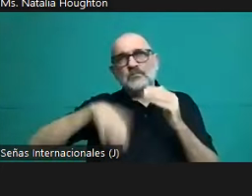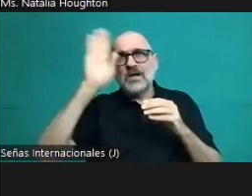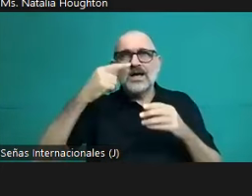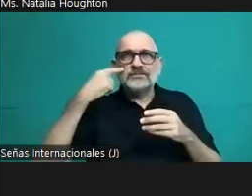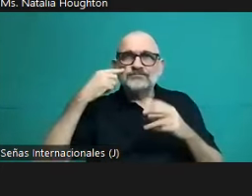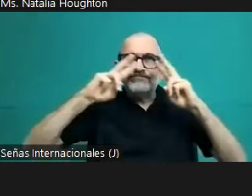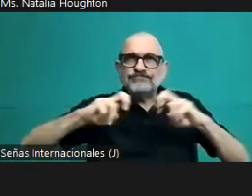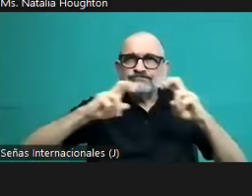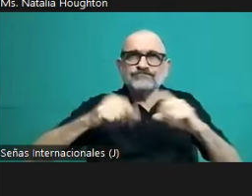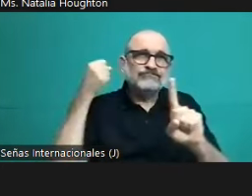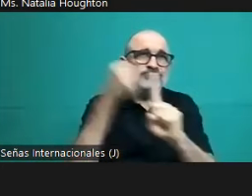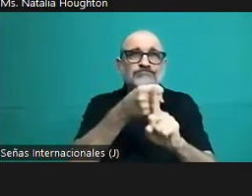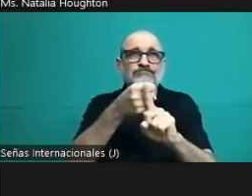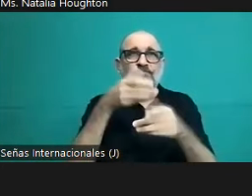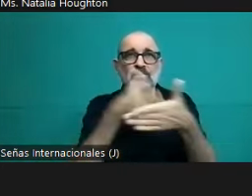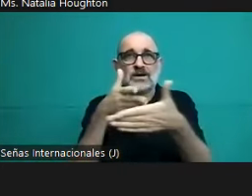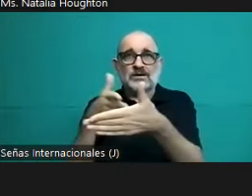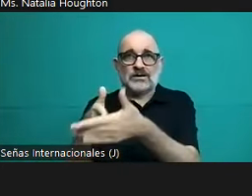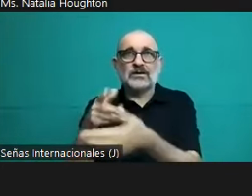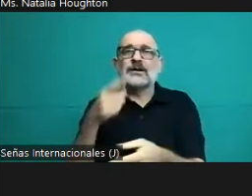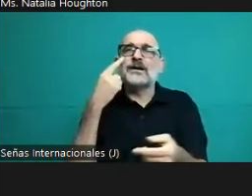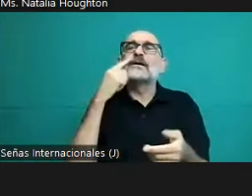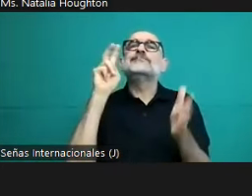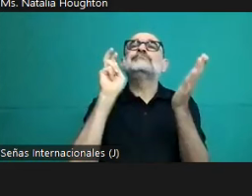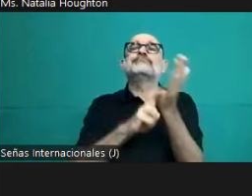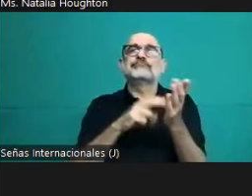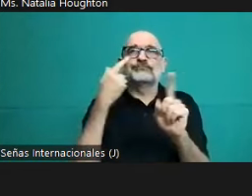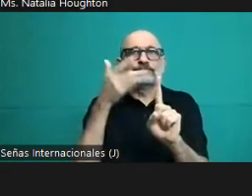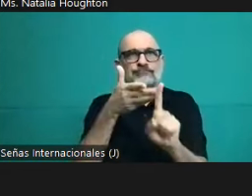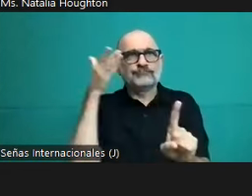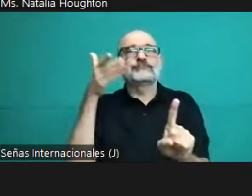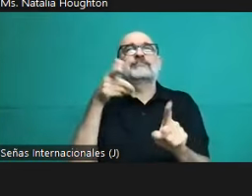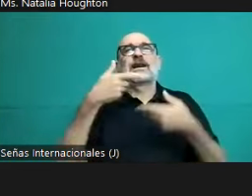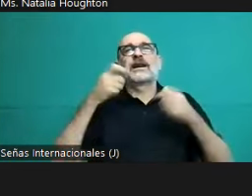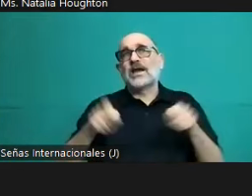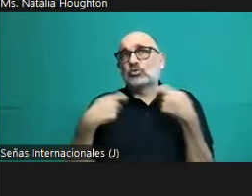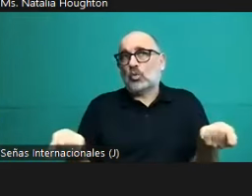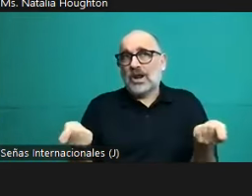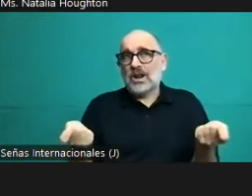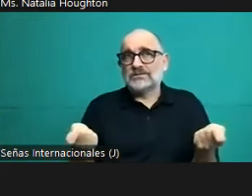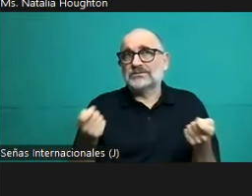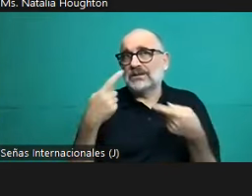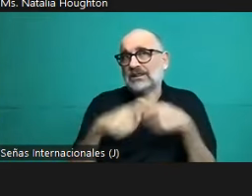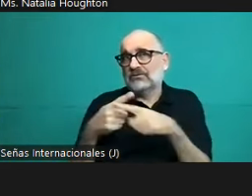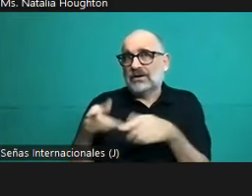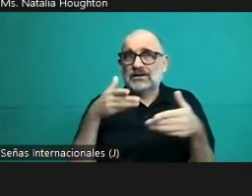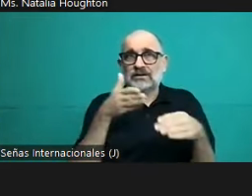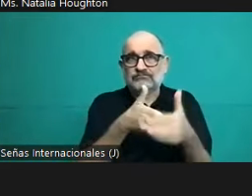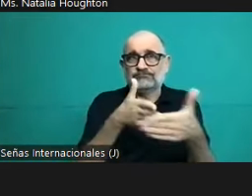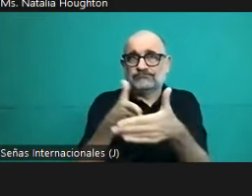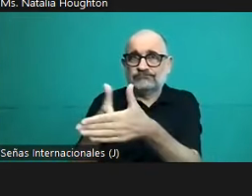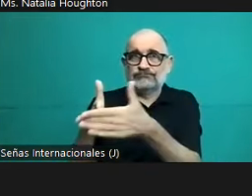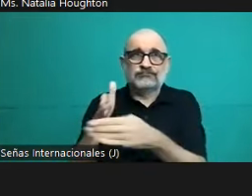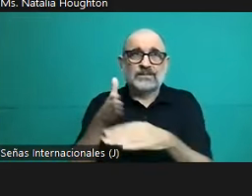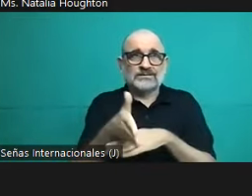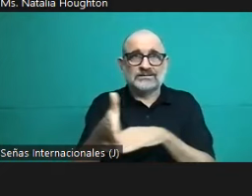characteristics. And this is something that will be present in the whole webinar, and it has been present in the two publications, and that has